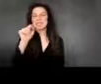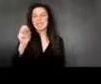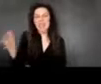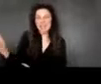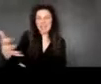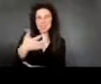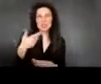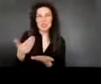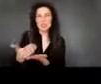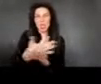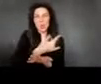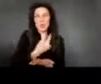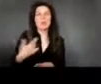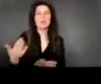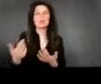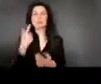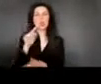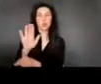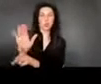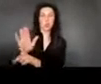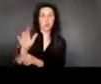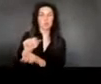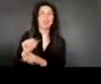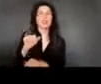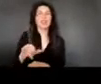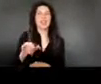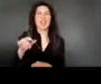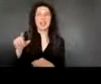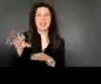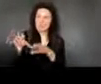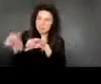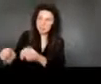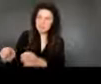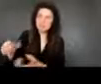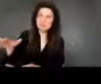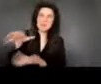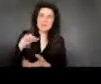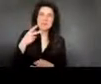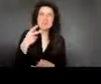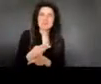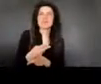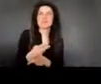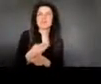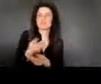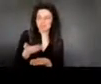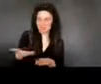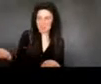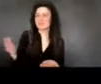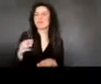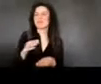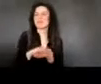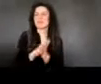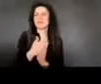in her case, where capitalism kind of appropriates value produced by a pre-capitalist or non-capitalist system, but in this